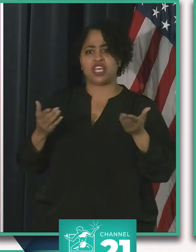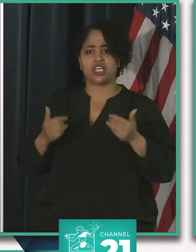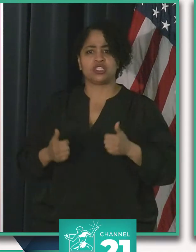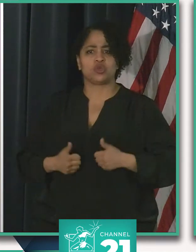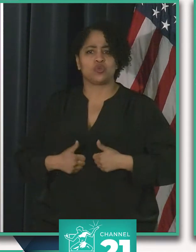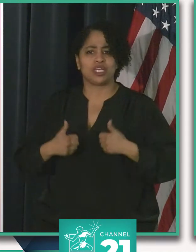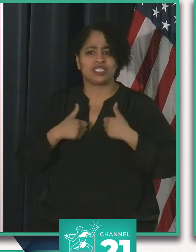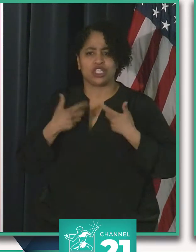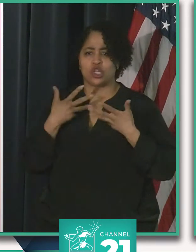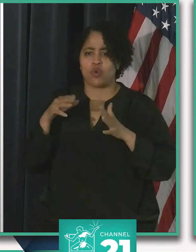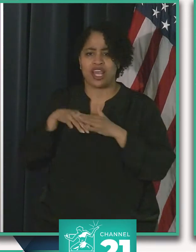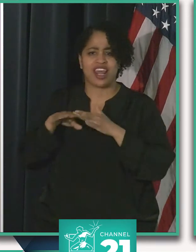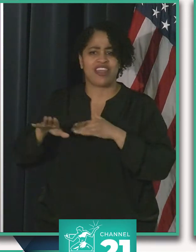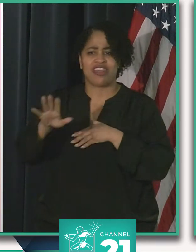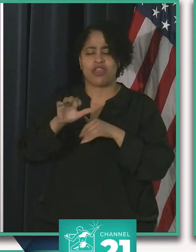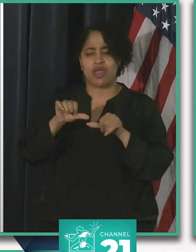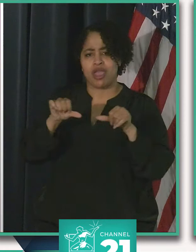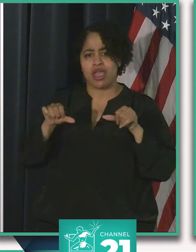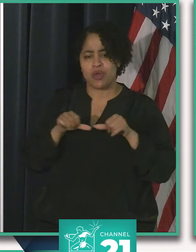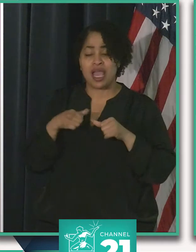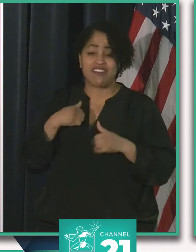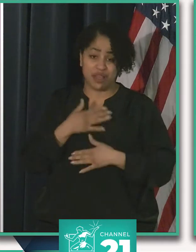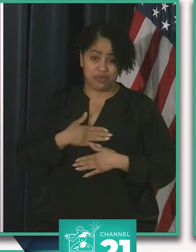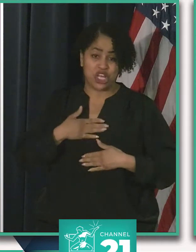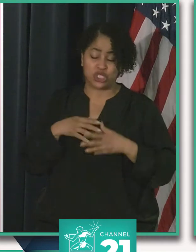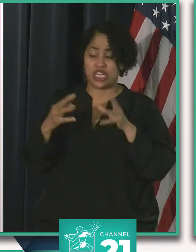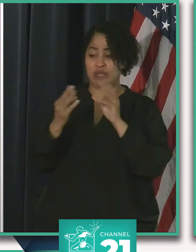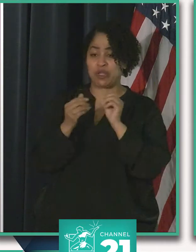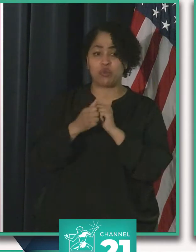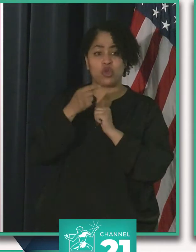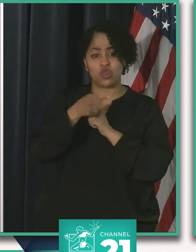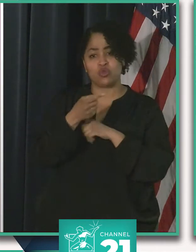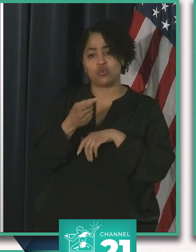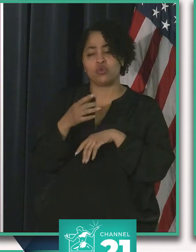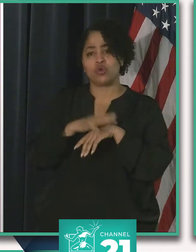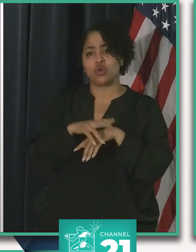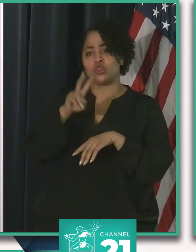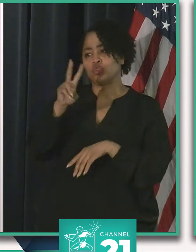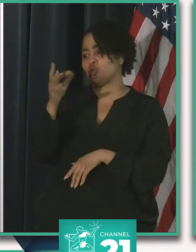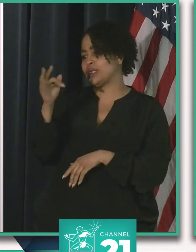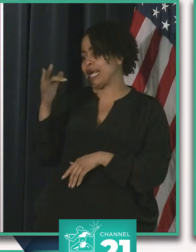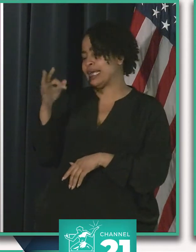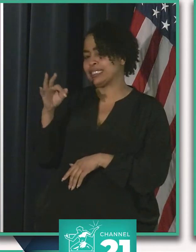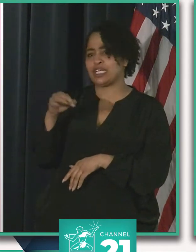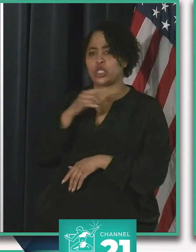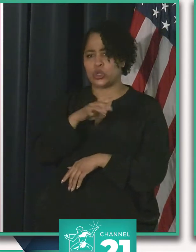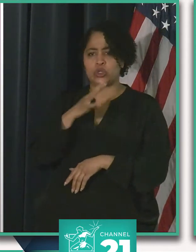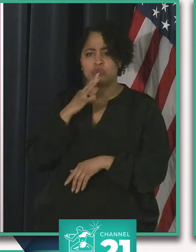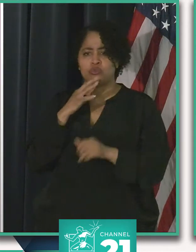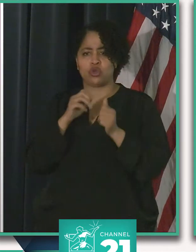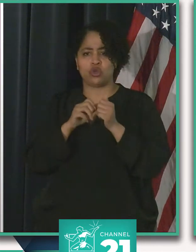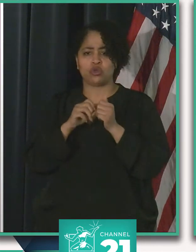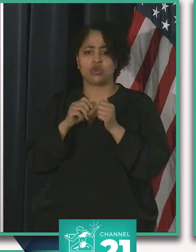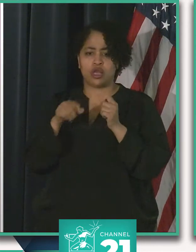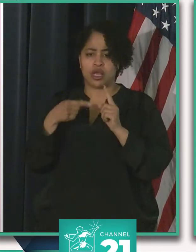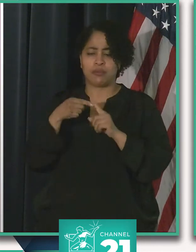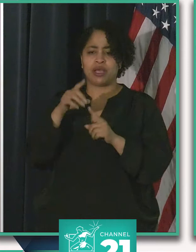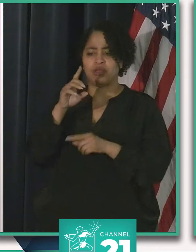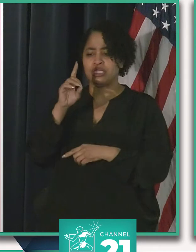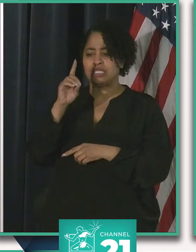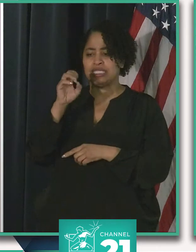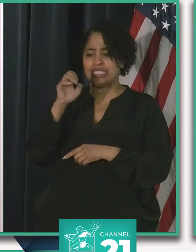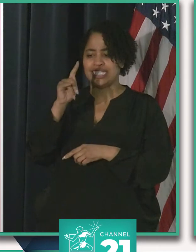want in their area. I had the pleasure of being in a meeting with you in 219, in which you spoke to density and the importance